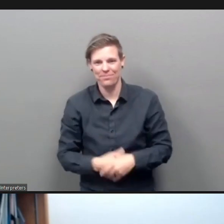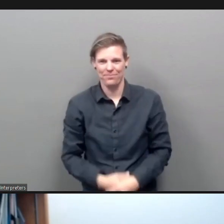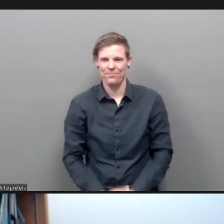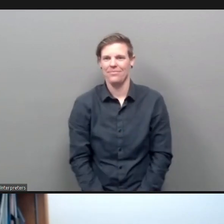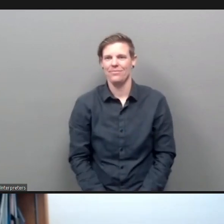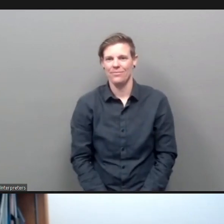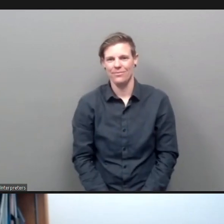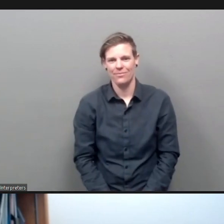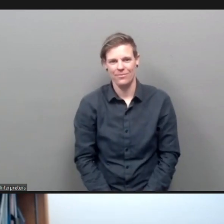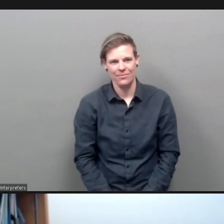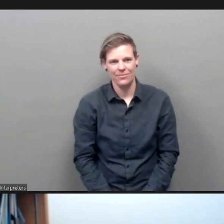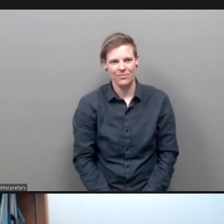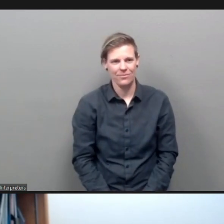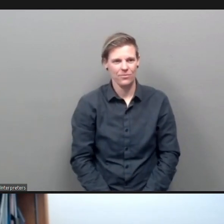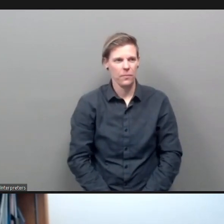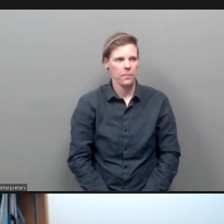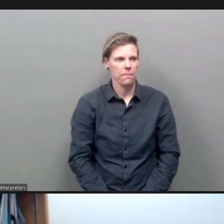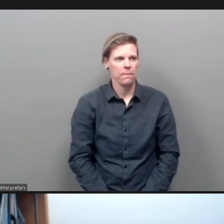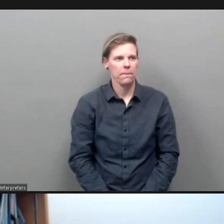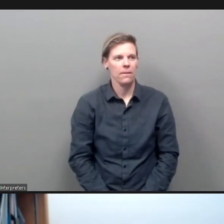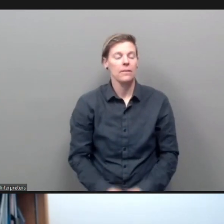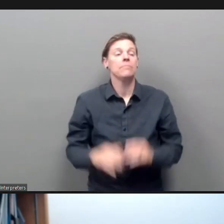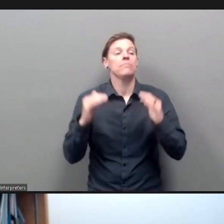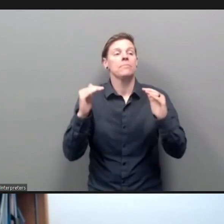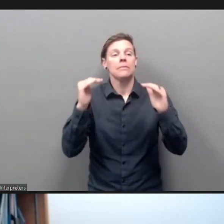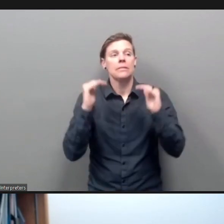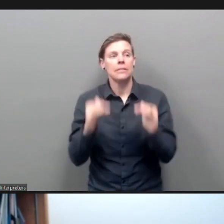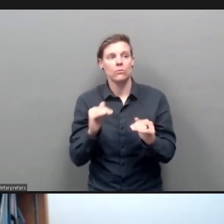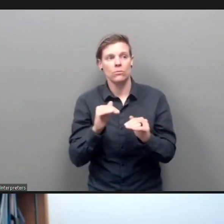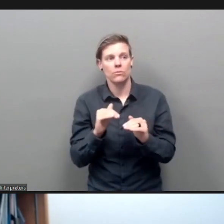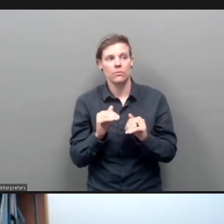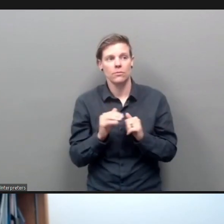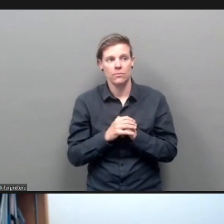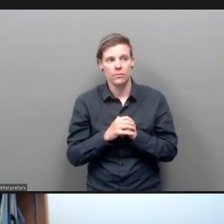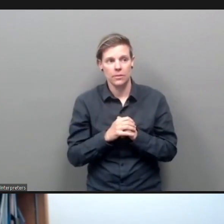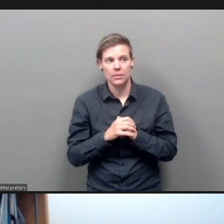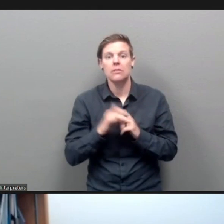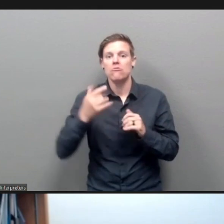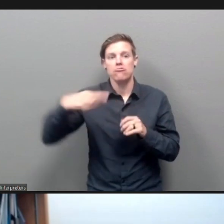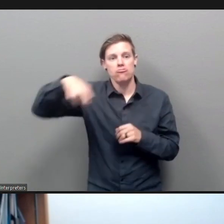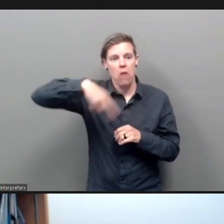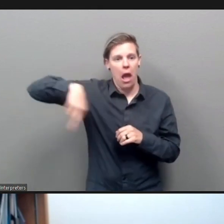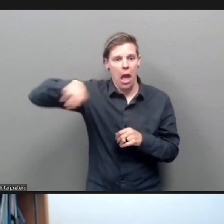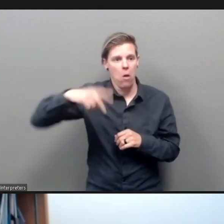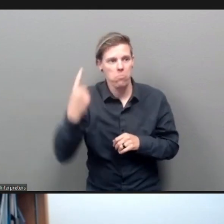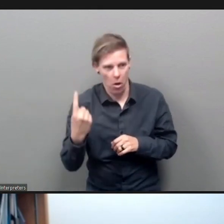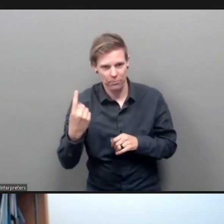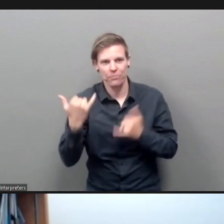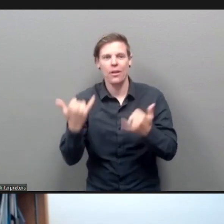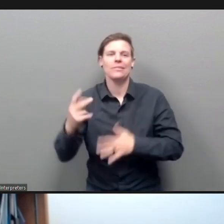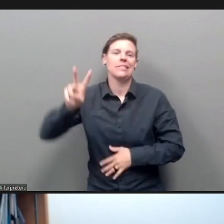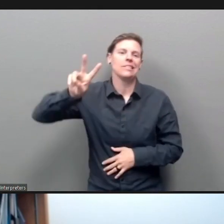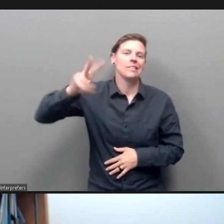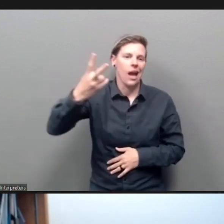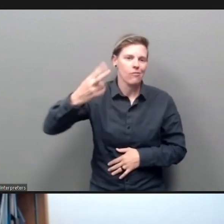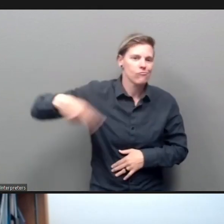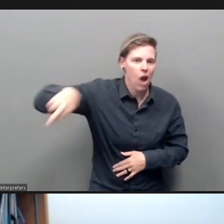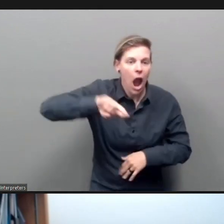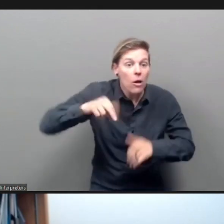Thanks, everybody. Okay, I think that exhausts round one. So now's the time to raise your hand for round two for questions.